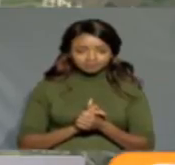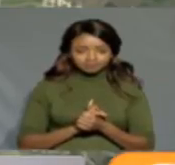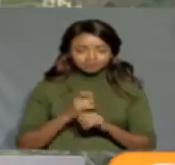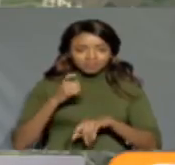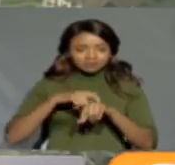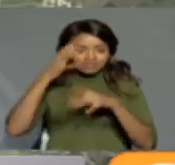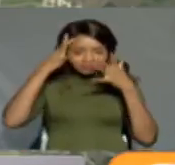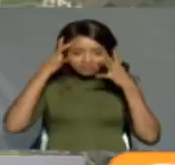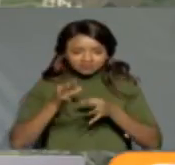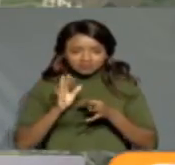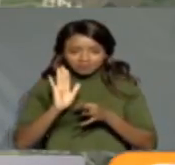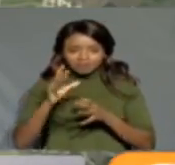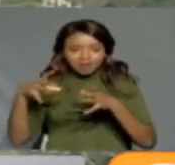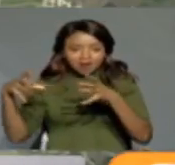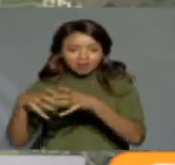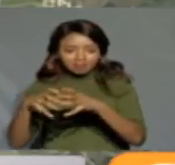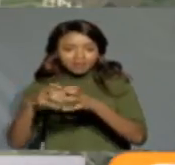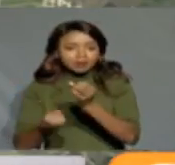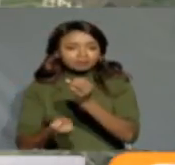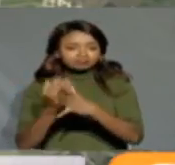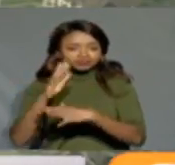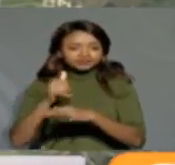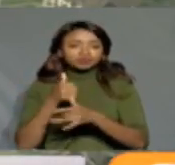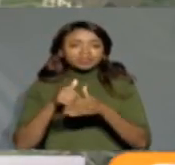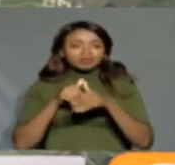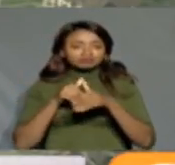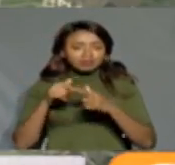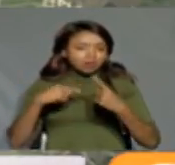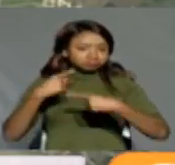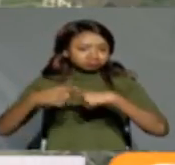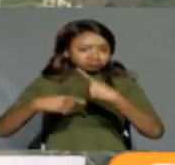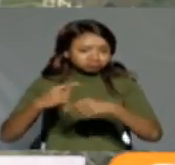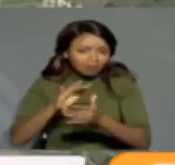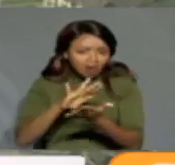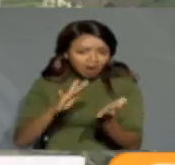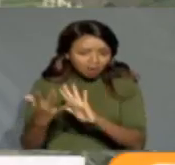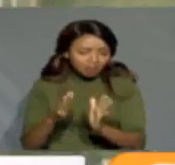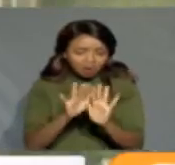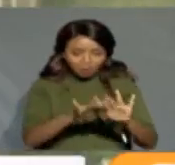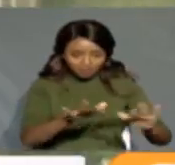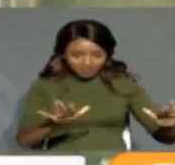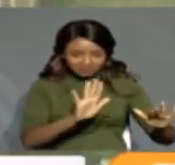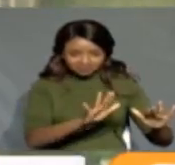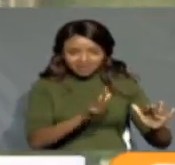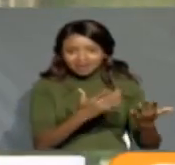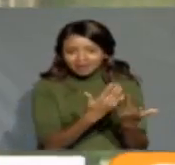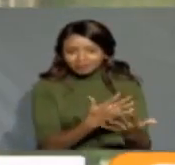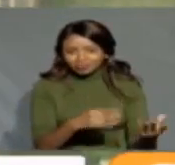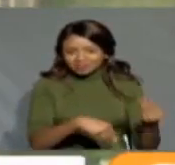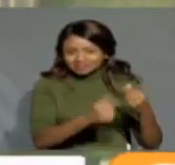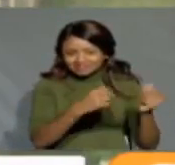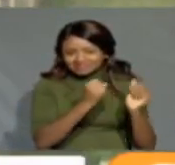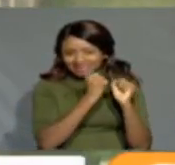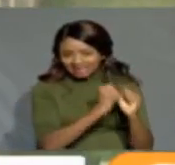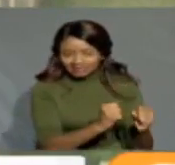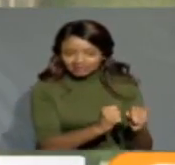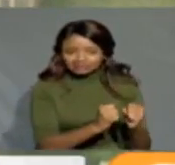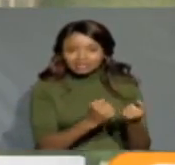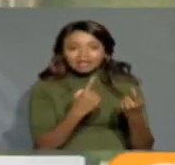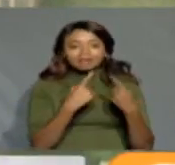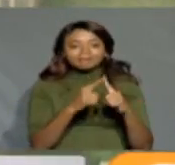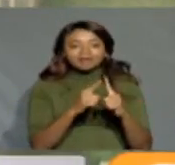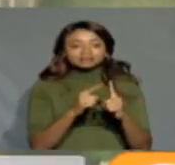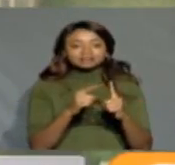the listed firm says, is born out of the ongoing slowdown in the property market. Two recent indexes by House Consult and